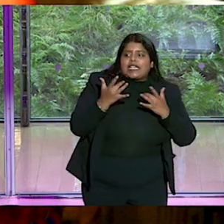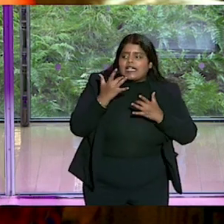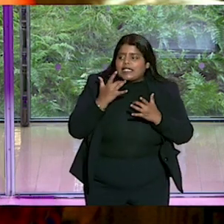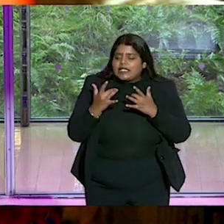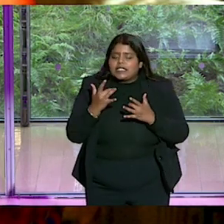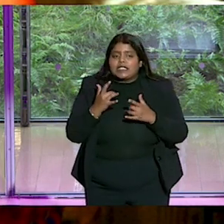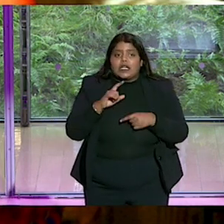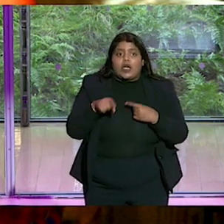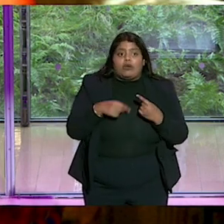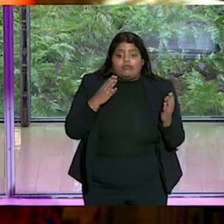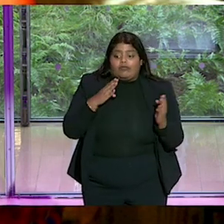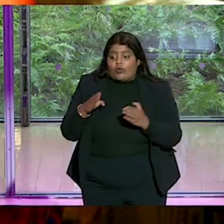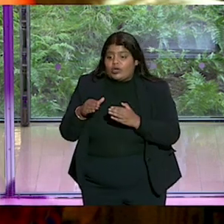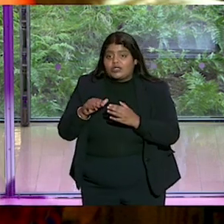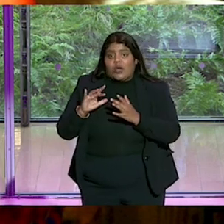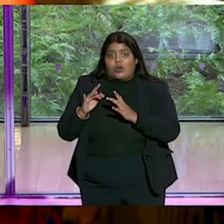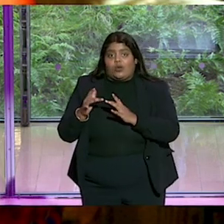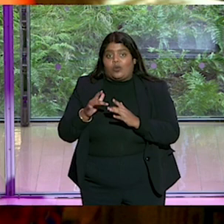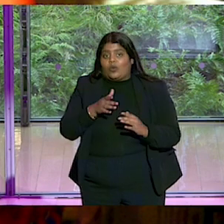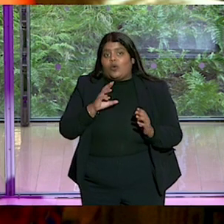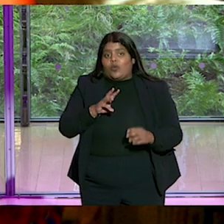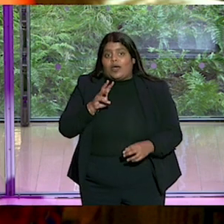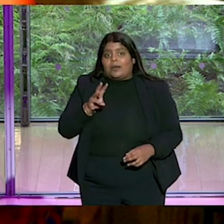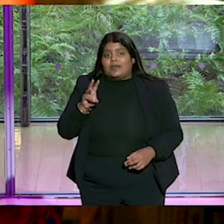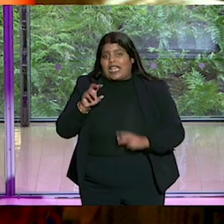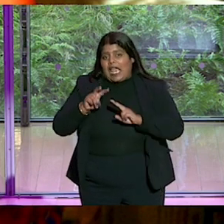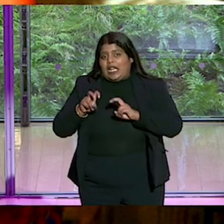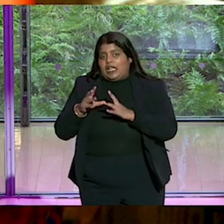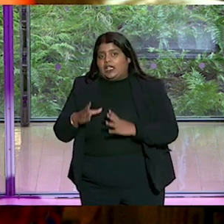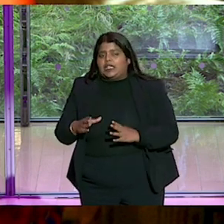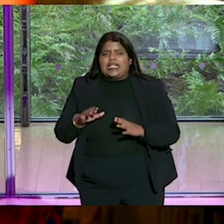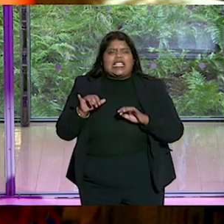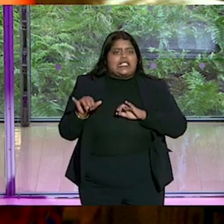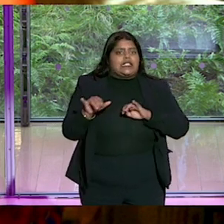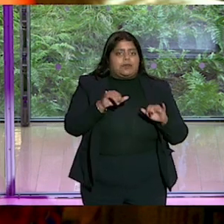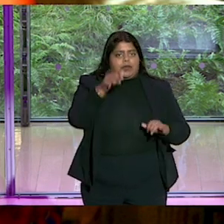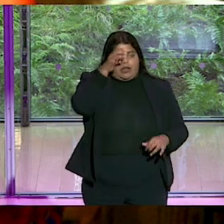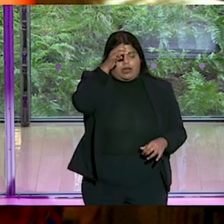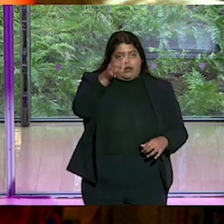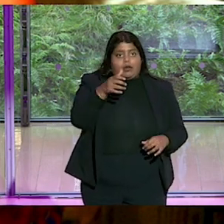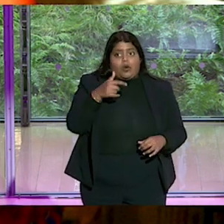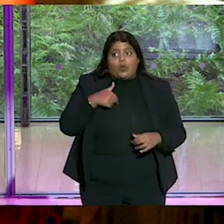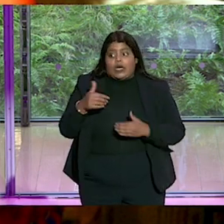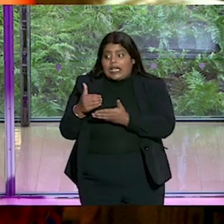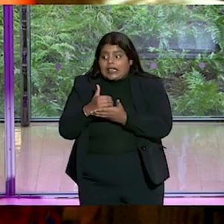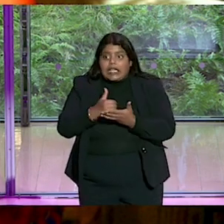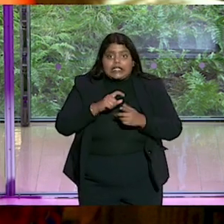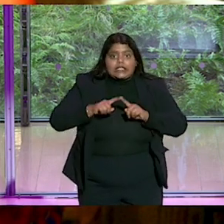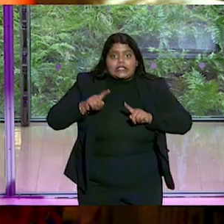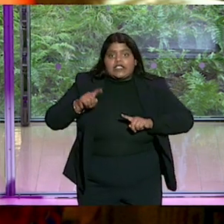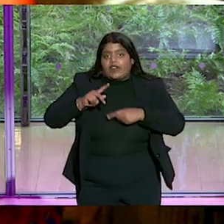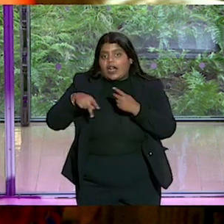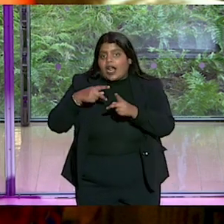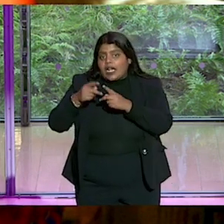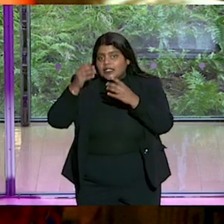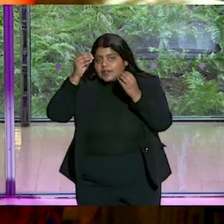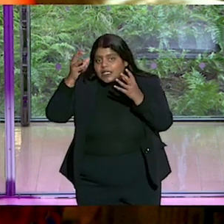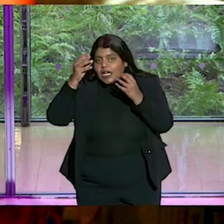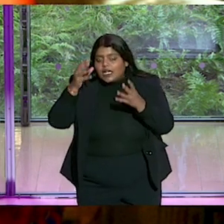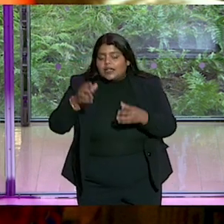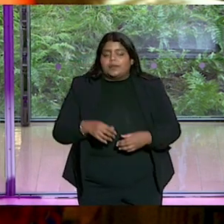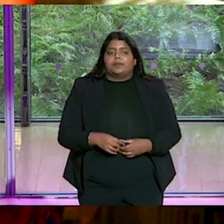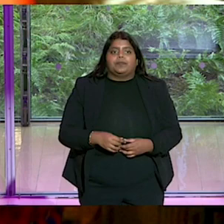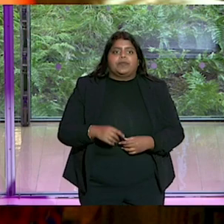our website analytics, we're in a similar situation. We might be collecting different data, we might have